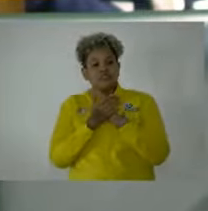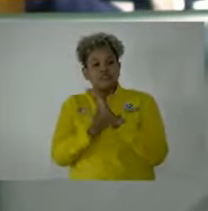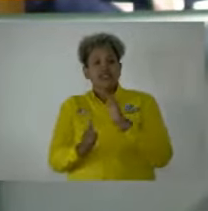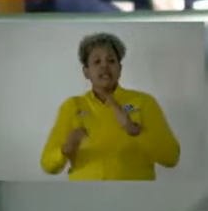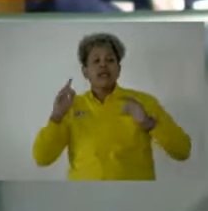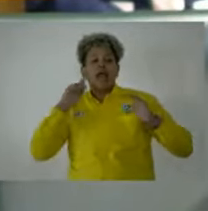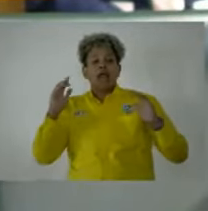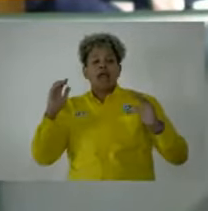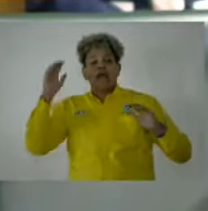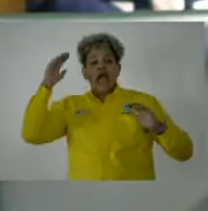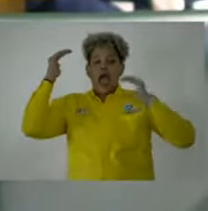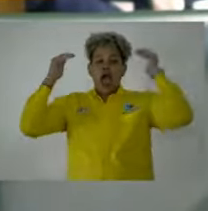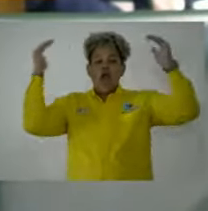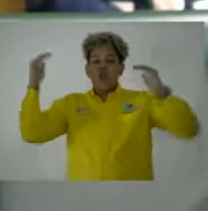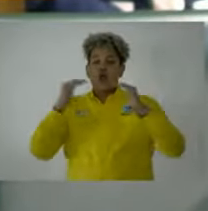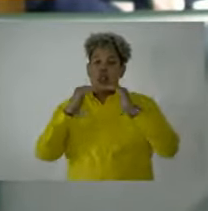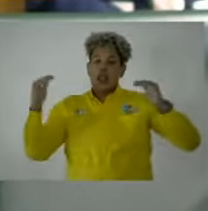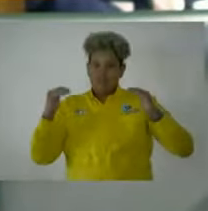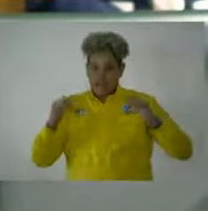at the adult levels.